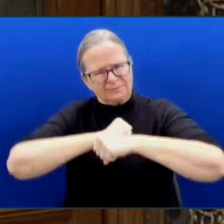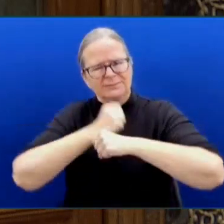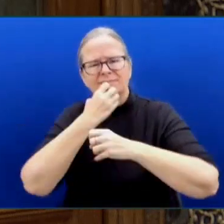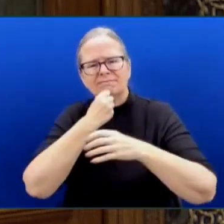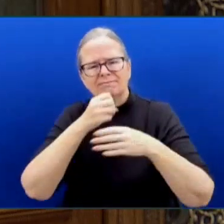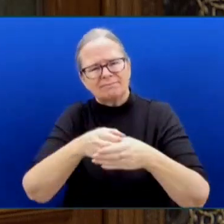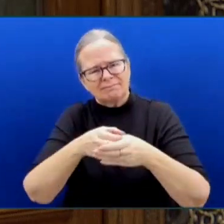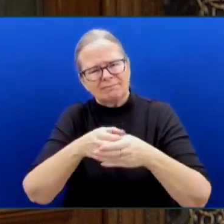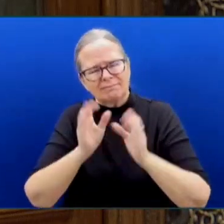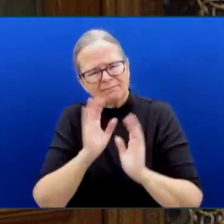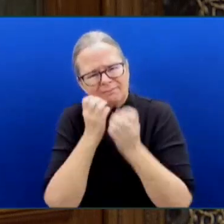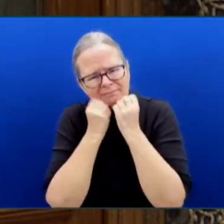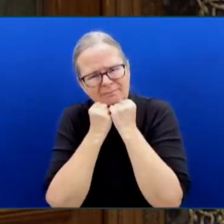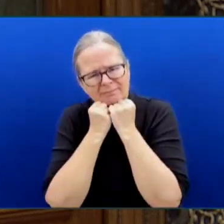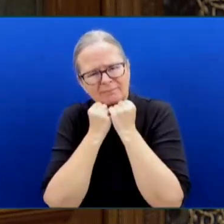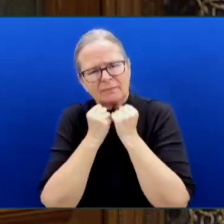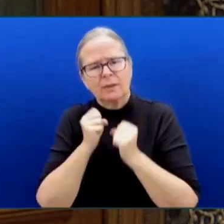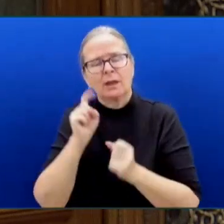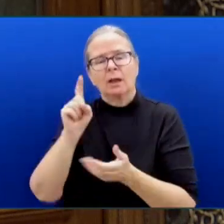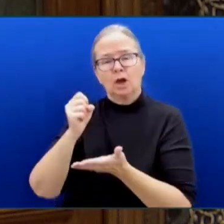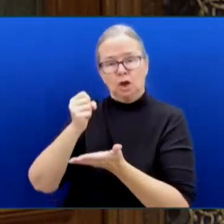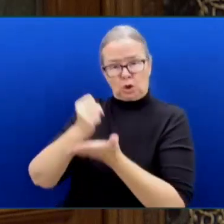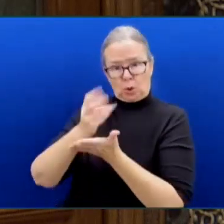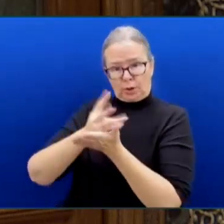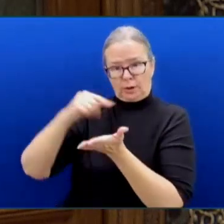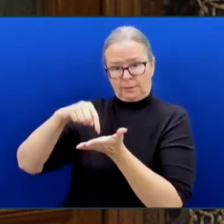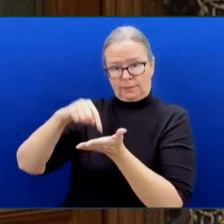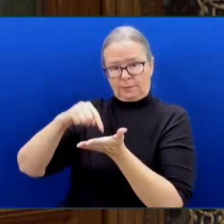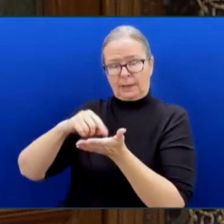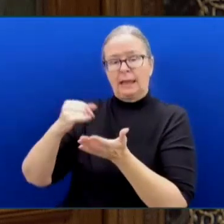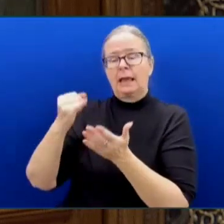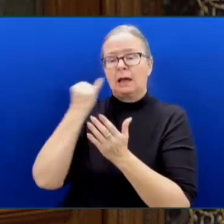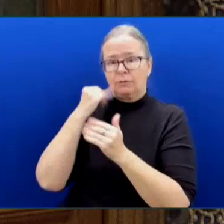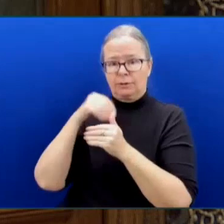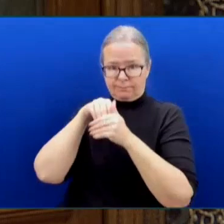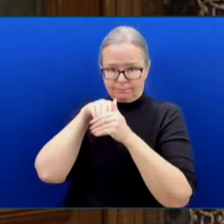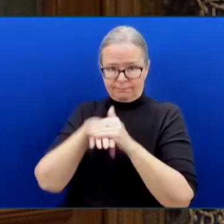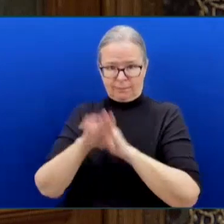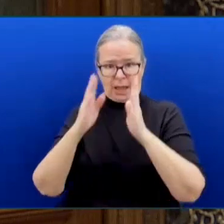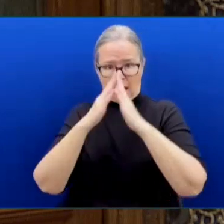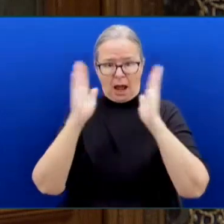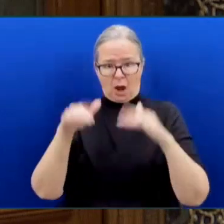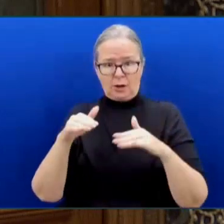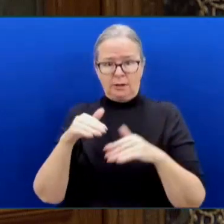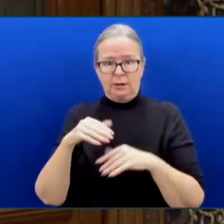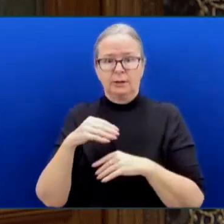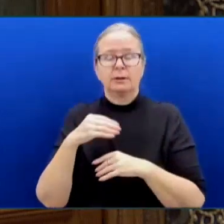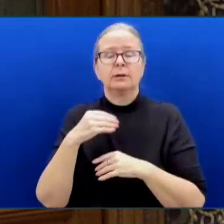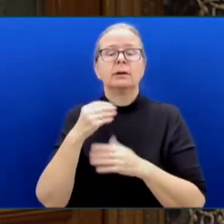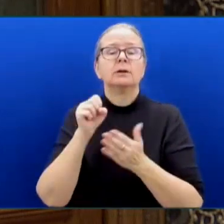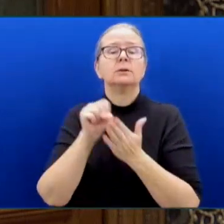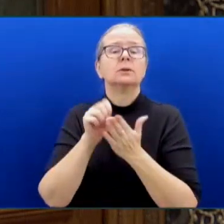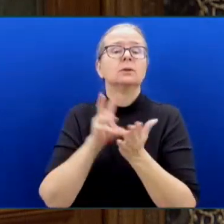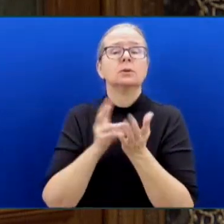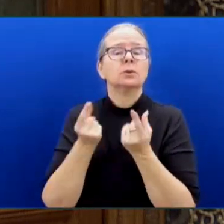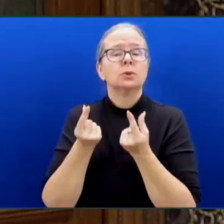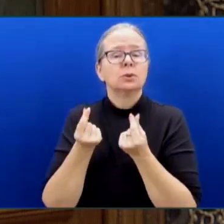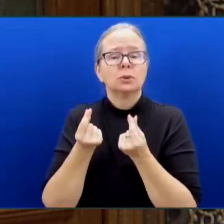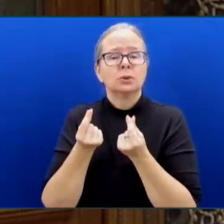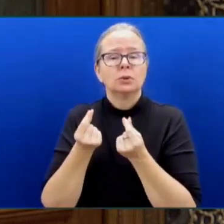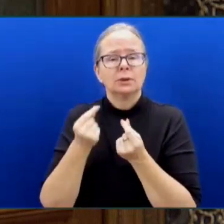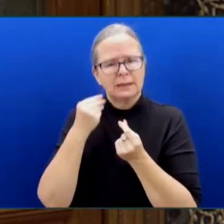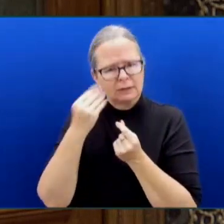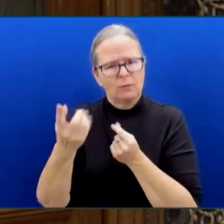a family's house, they're given basically one tool, and that is to remove the child. And yet we know